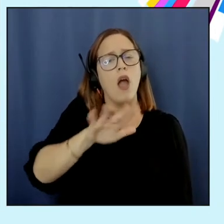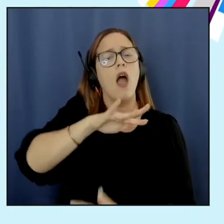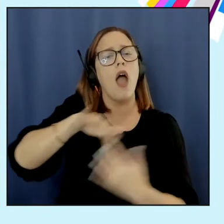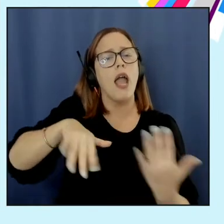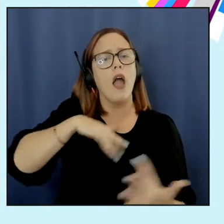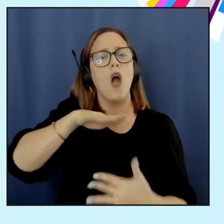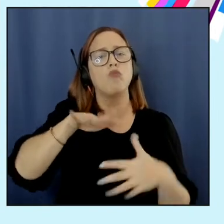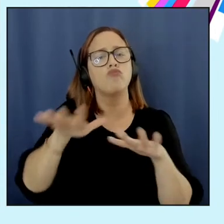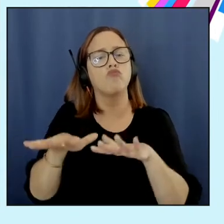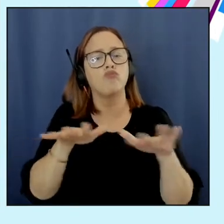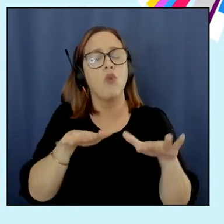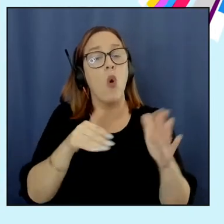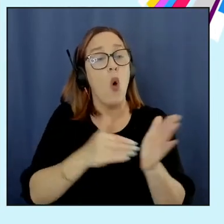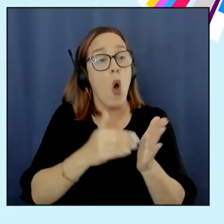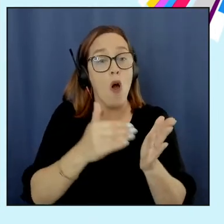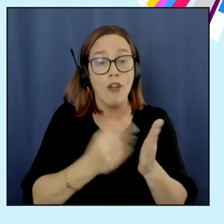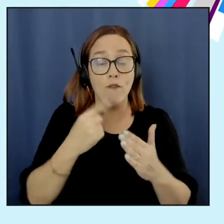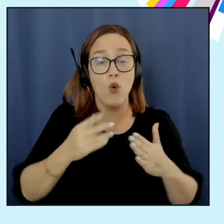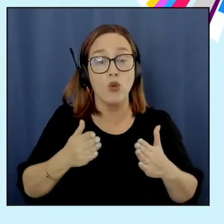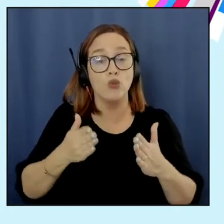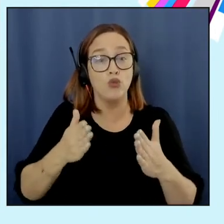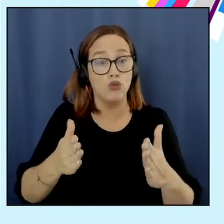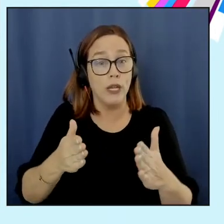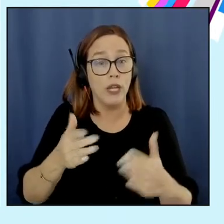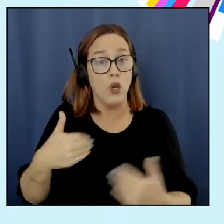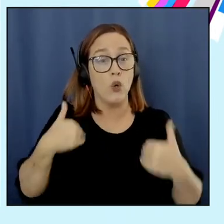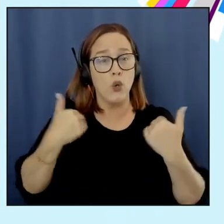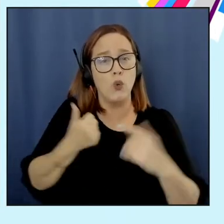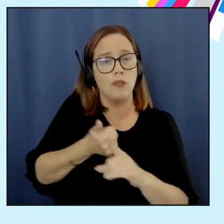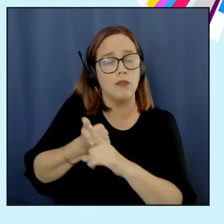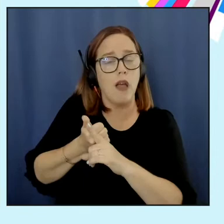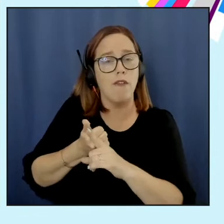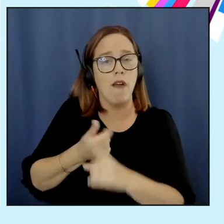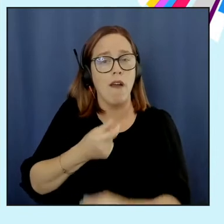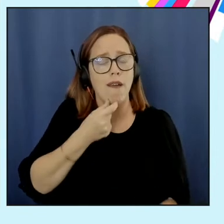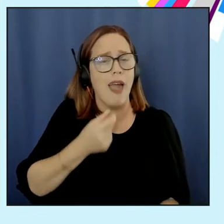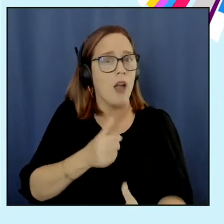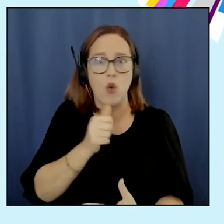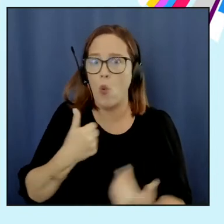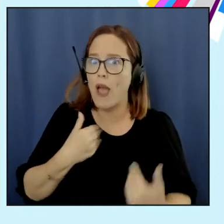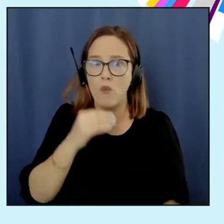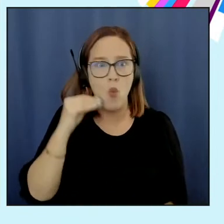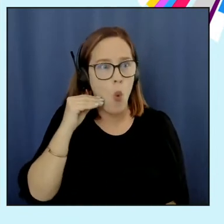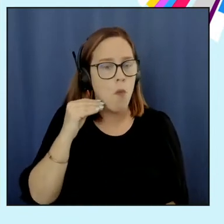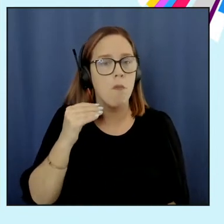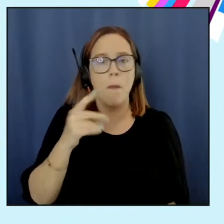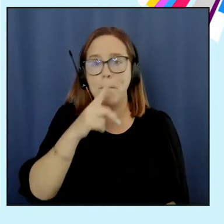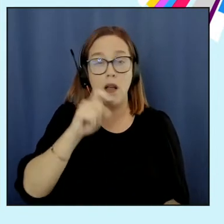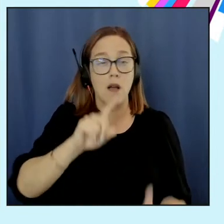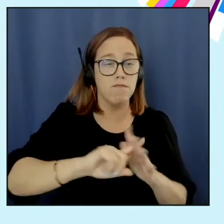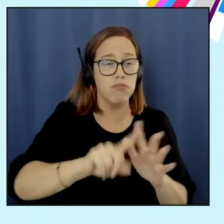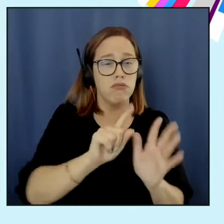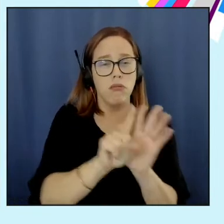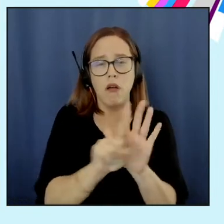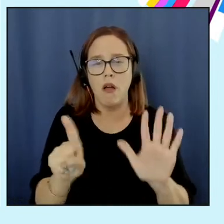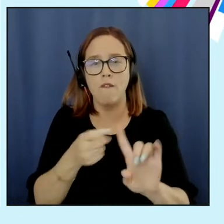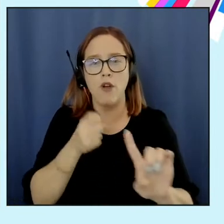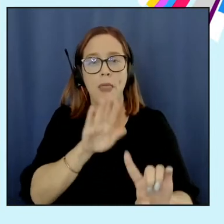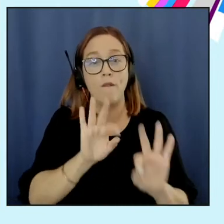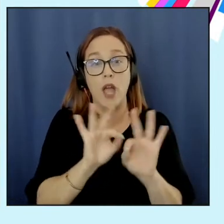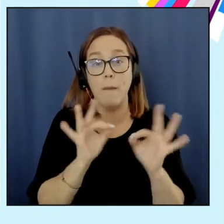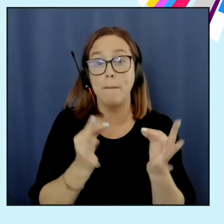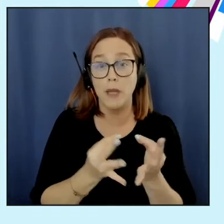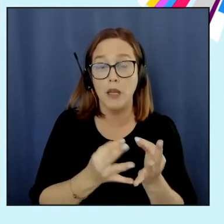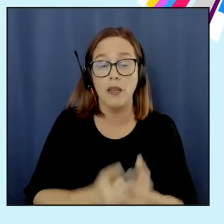gay street youth. Many of them were homeless because they had been exiled from their families. At the peak of